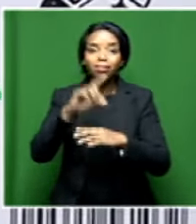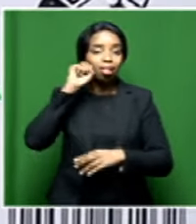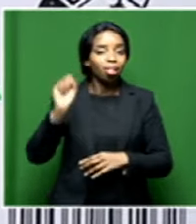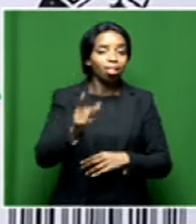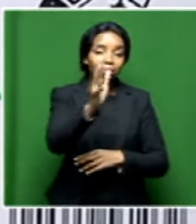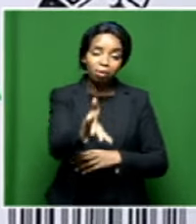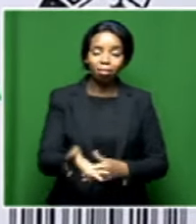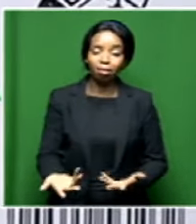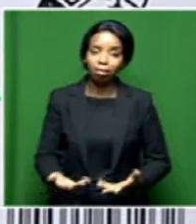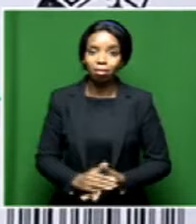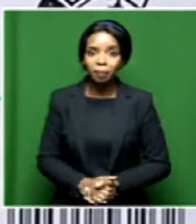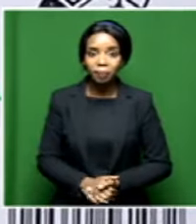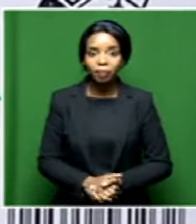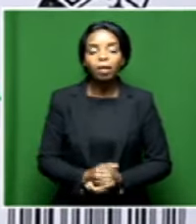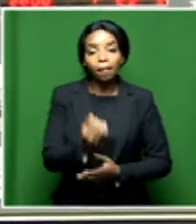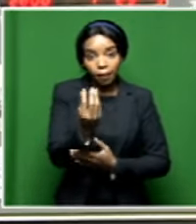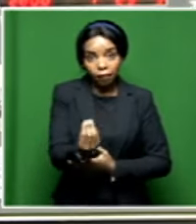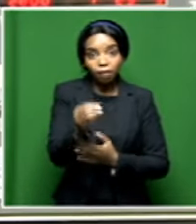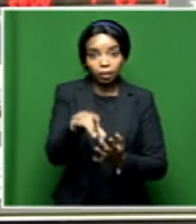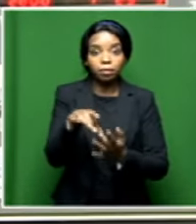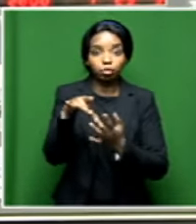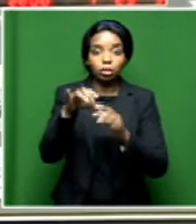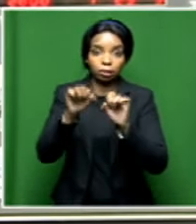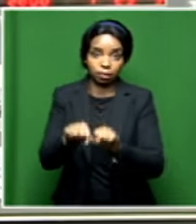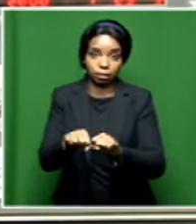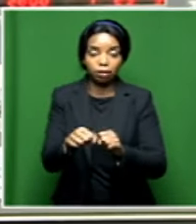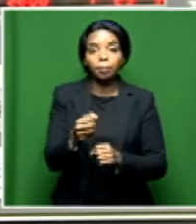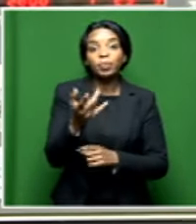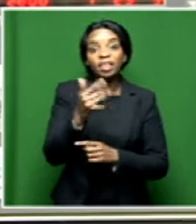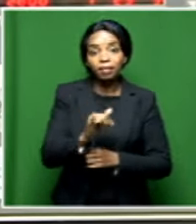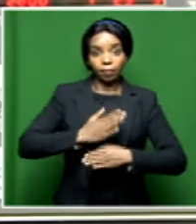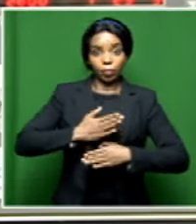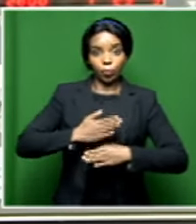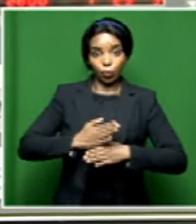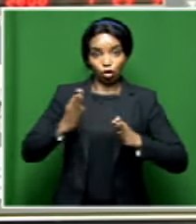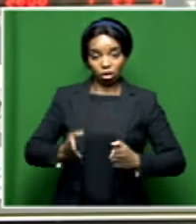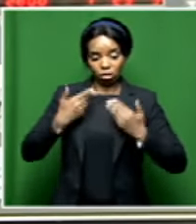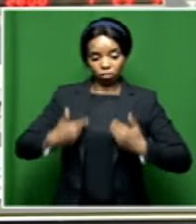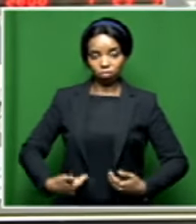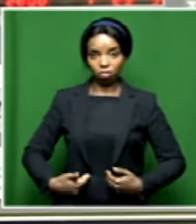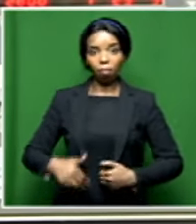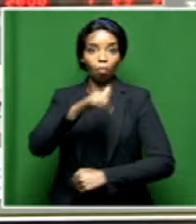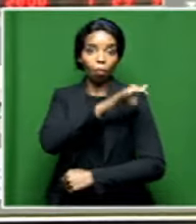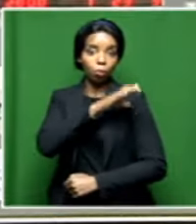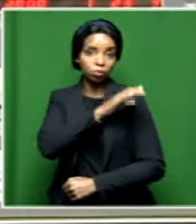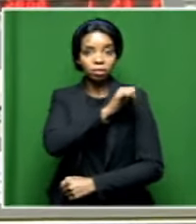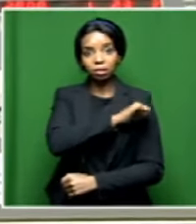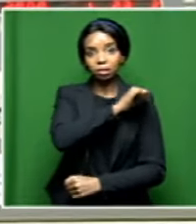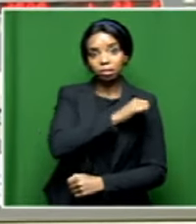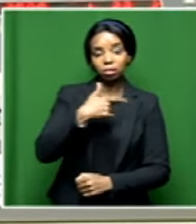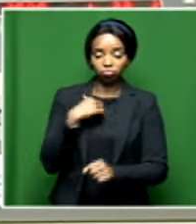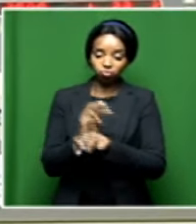the disease. There are exceptions, though. If you are a healthy individual that are looking after a person who